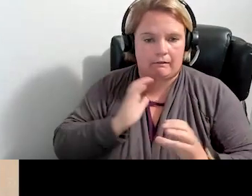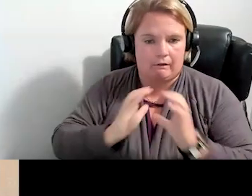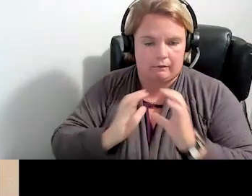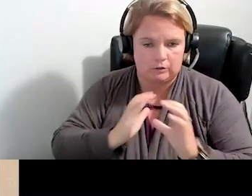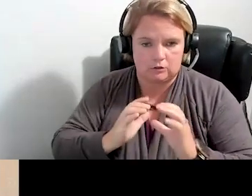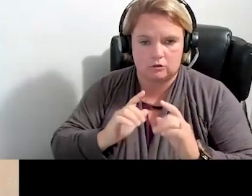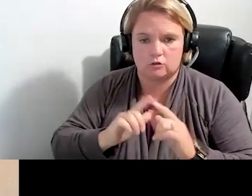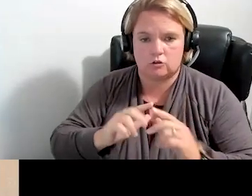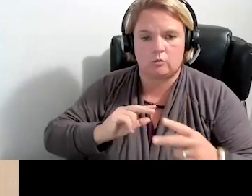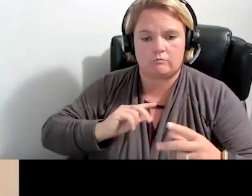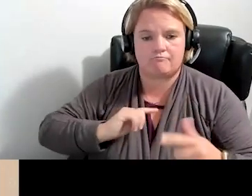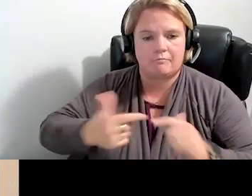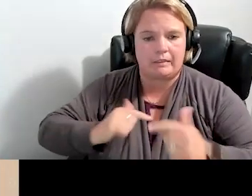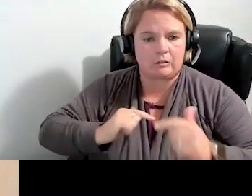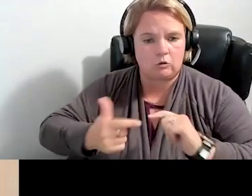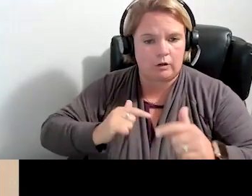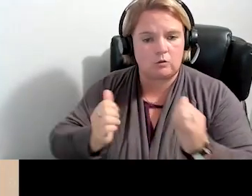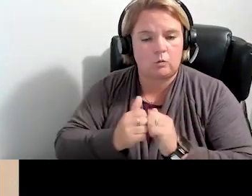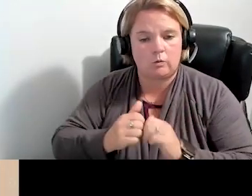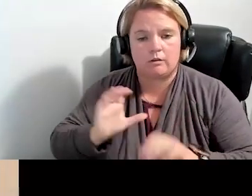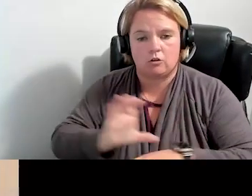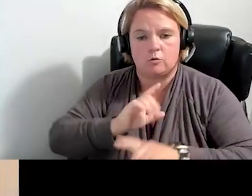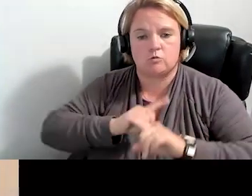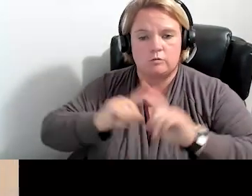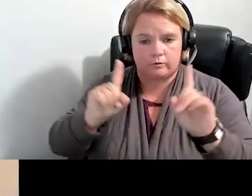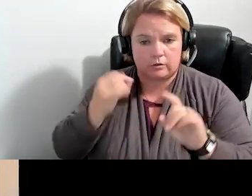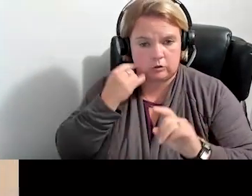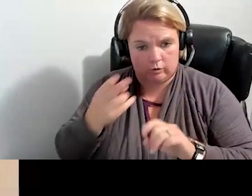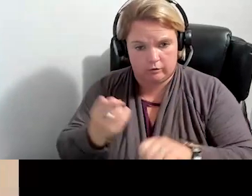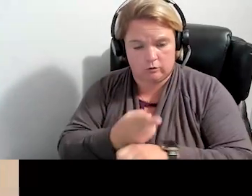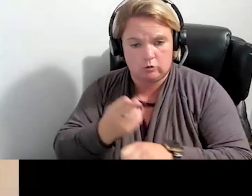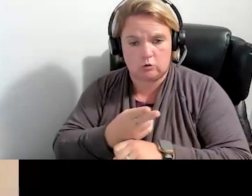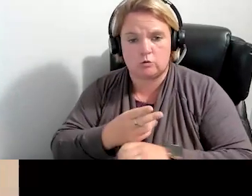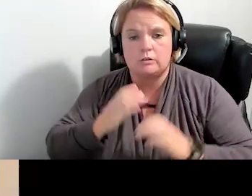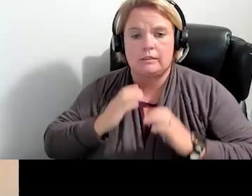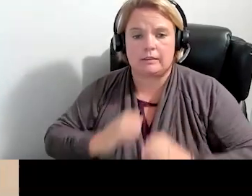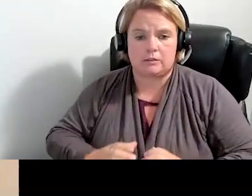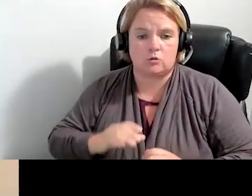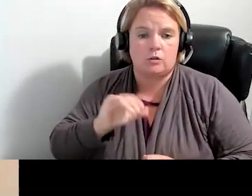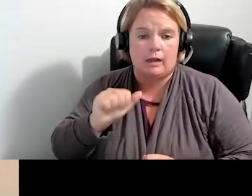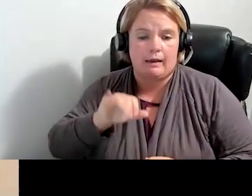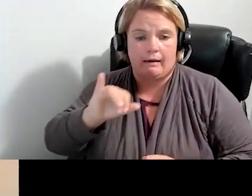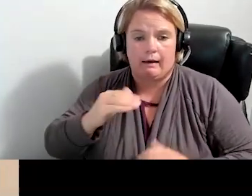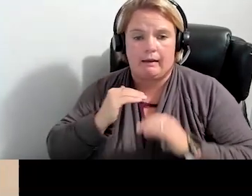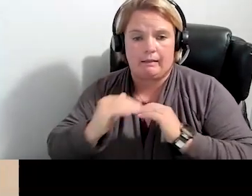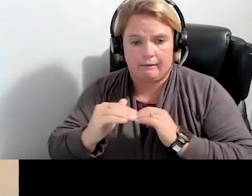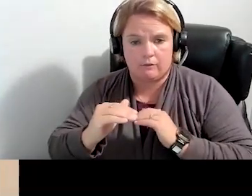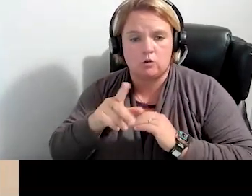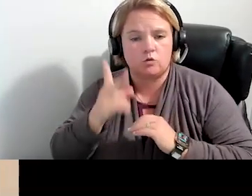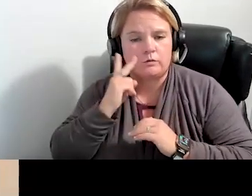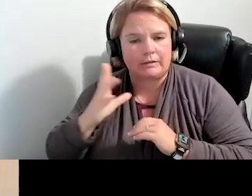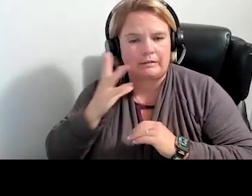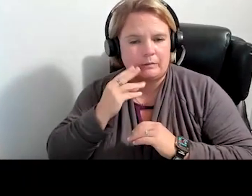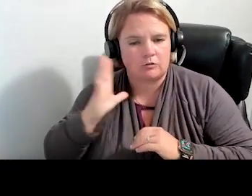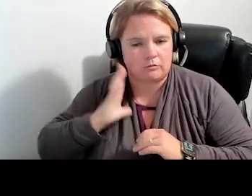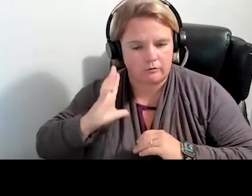with our computers in a little different way. So if you've had an opportunity to use a consumer level AI chatbot, you've seen this before, but one of the things we're